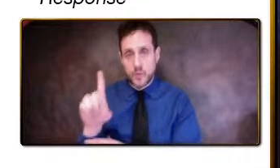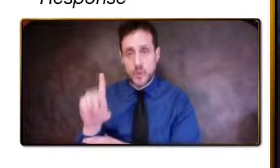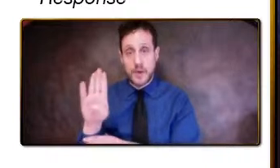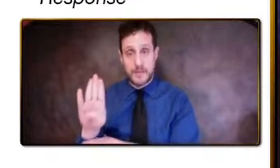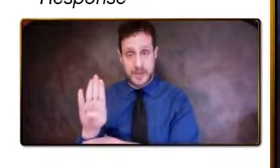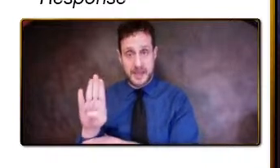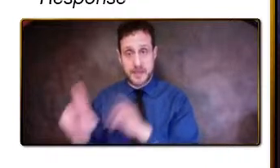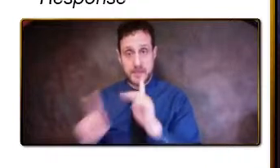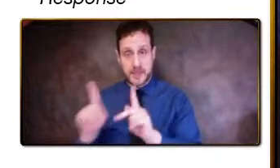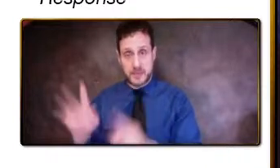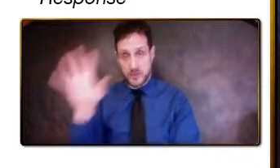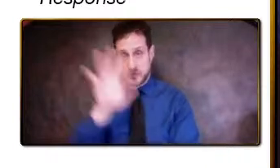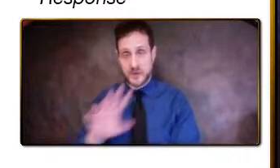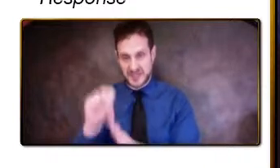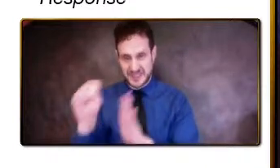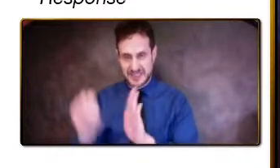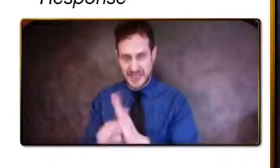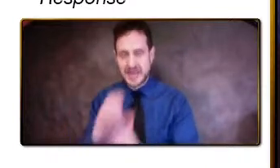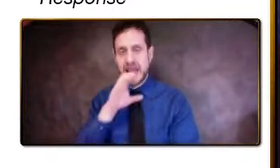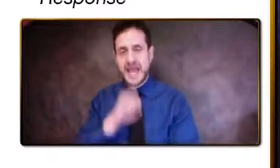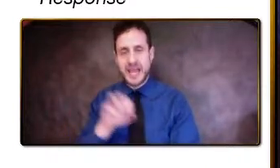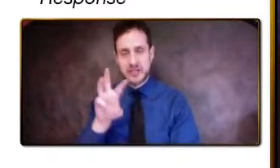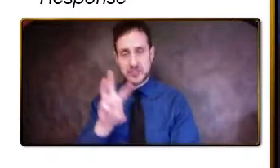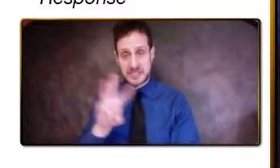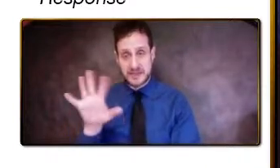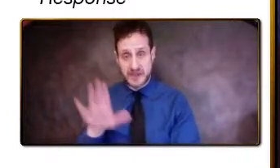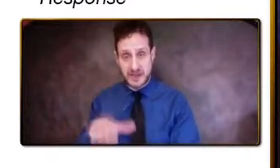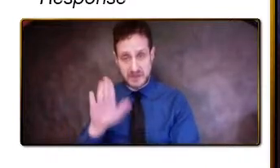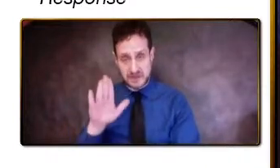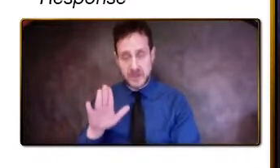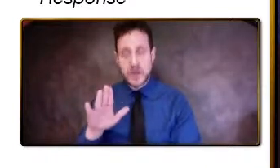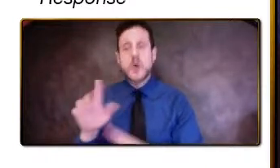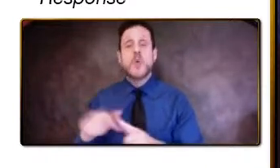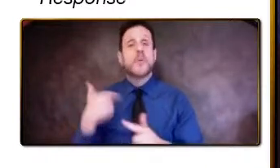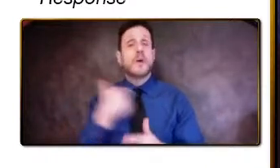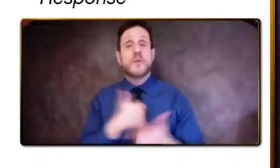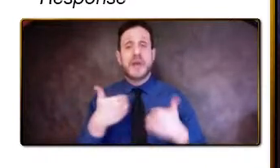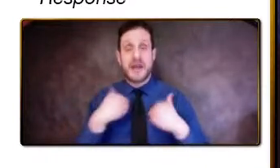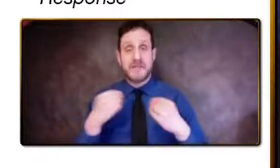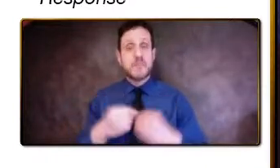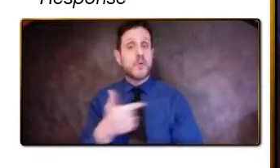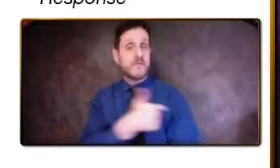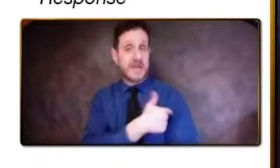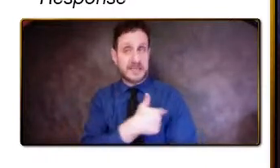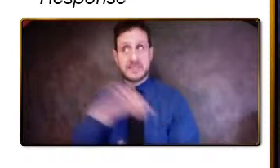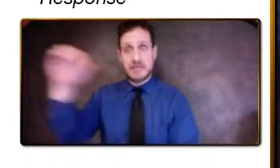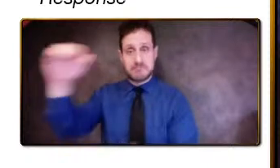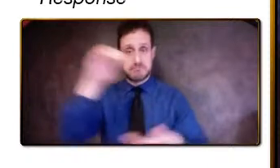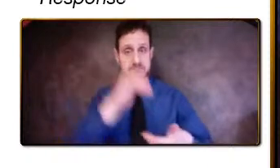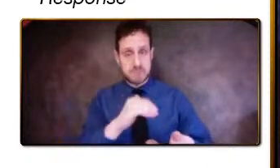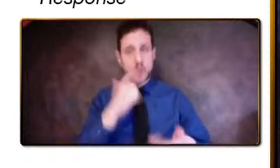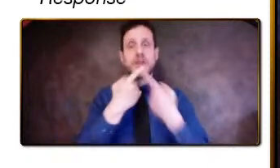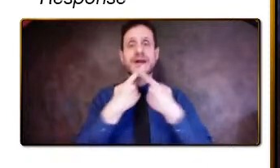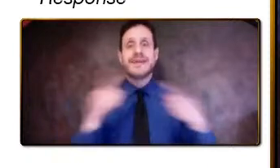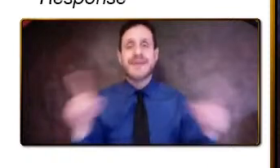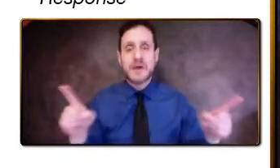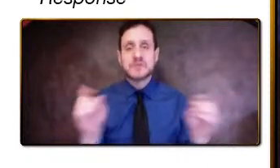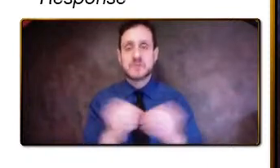as supplies increase, we will announce additional pharmacy sites. But our pharmacy vaccinations